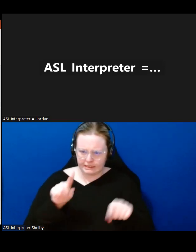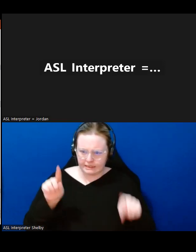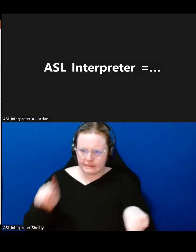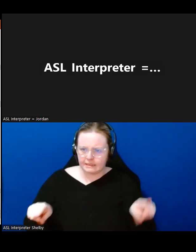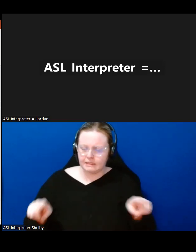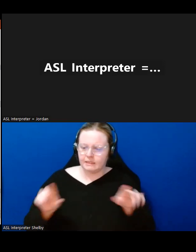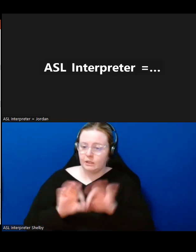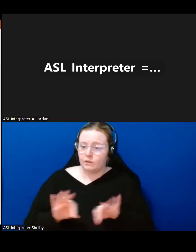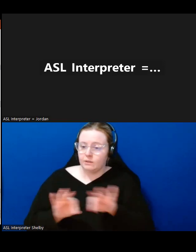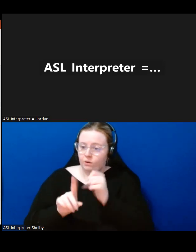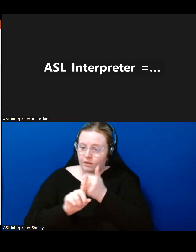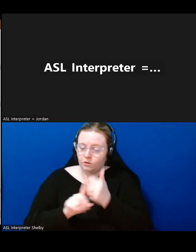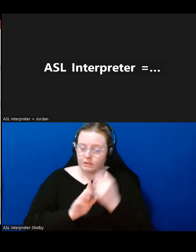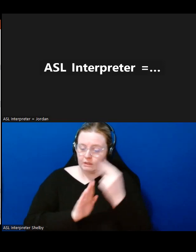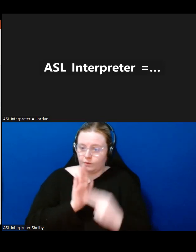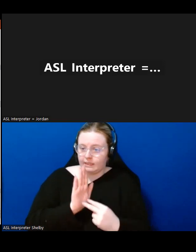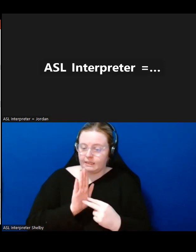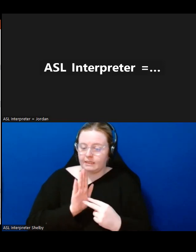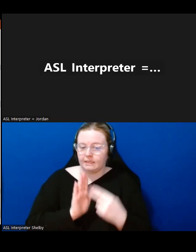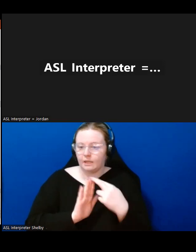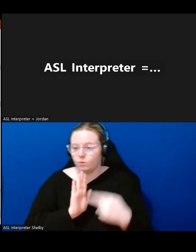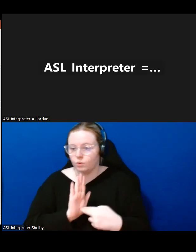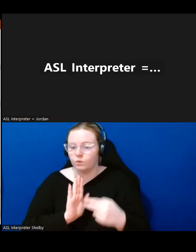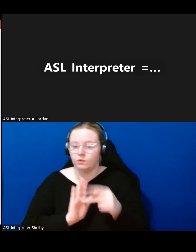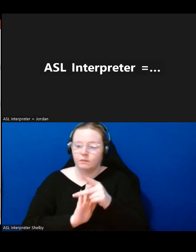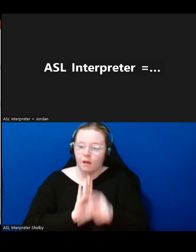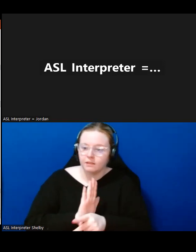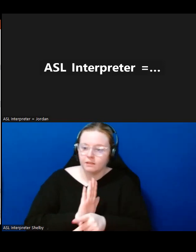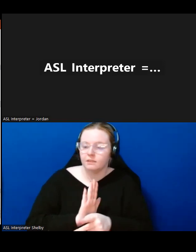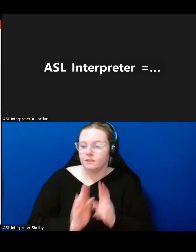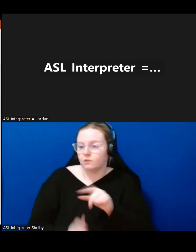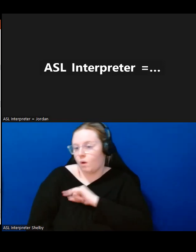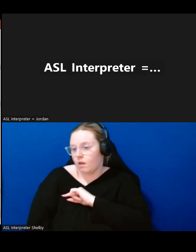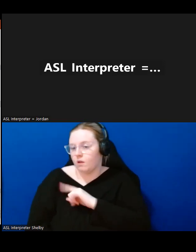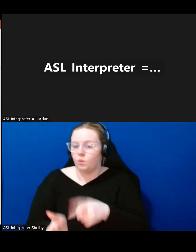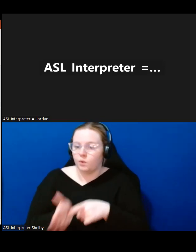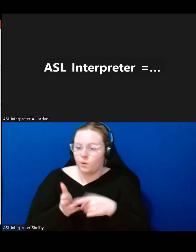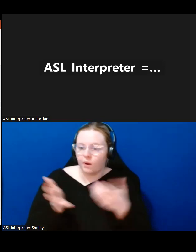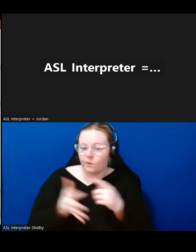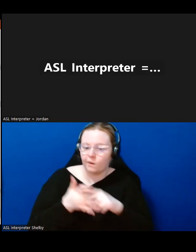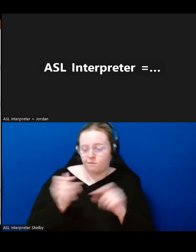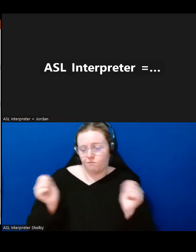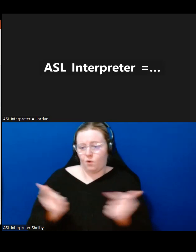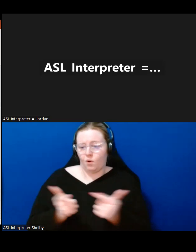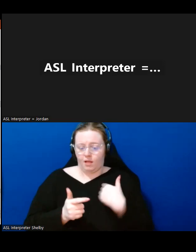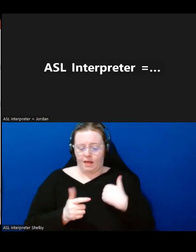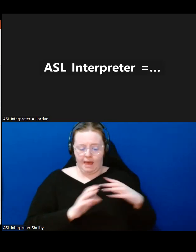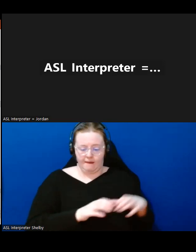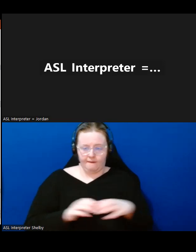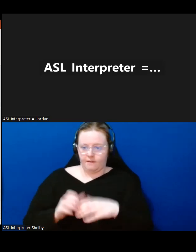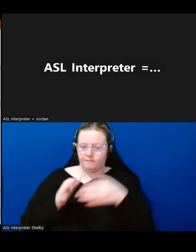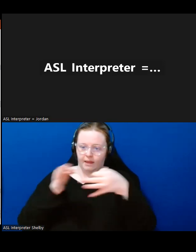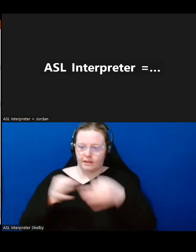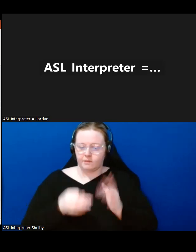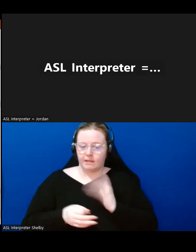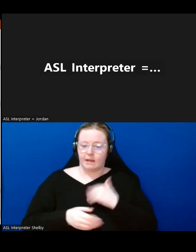you read the guidelines. We all have guidelines available that outlines our processes and our